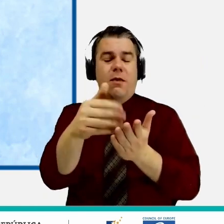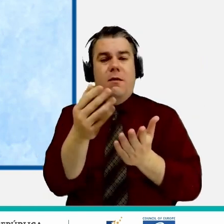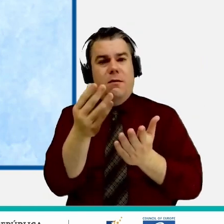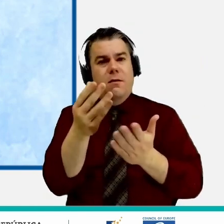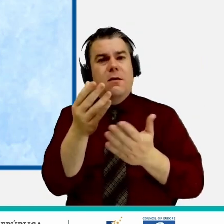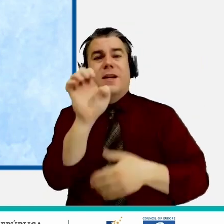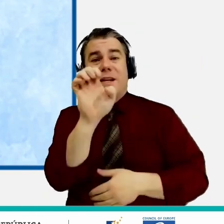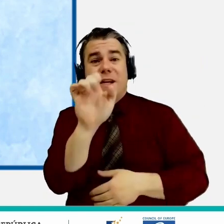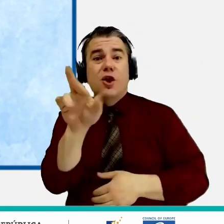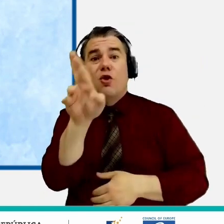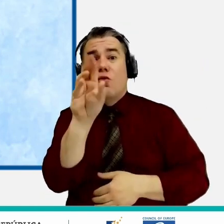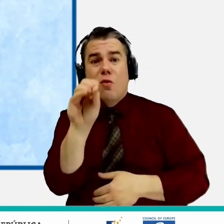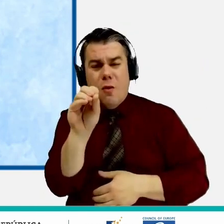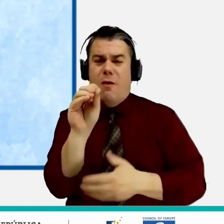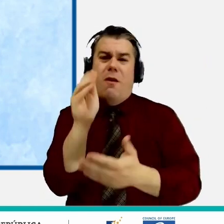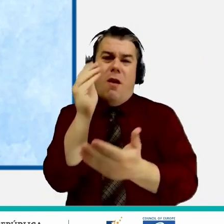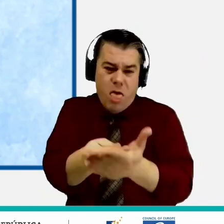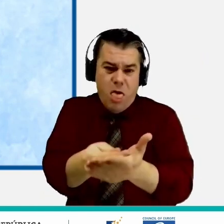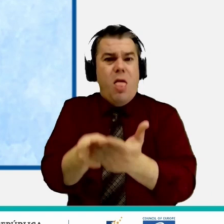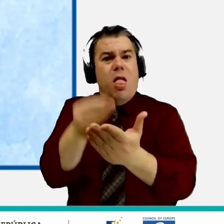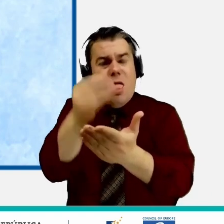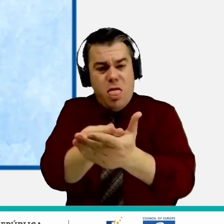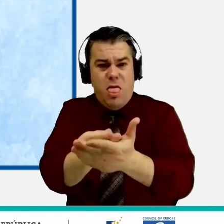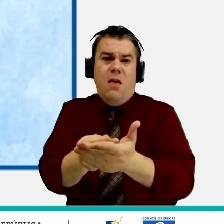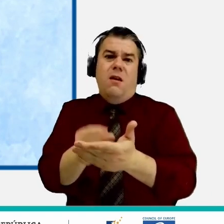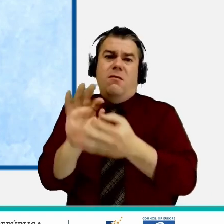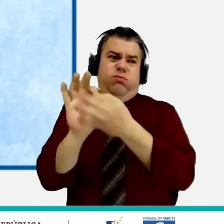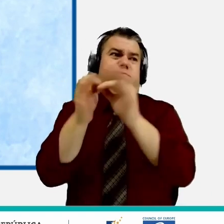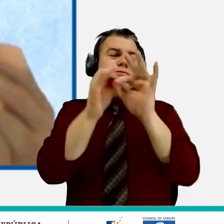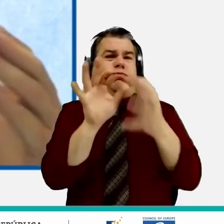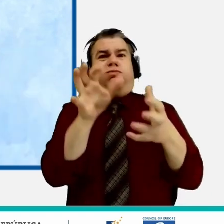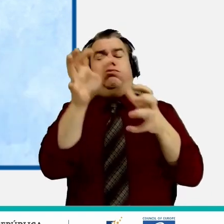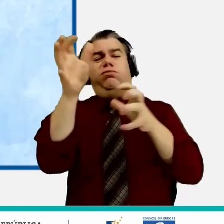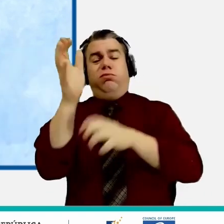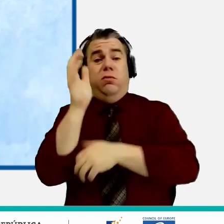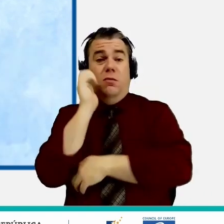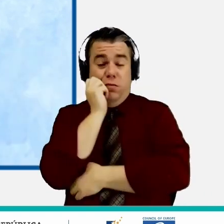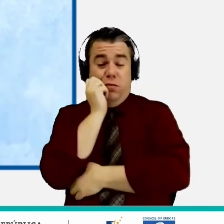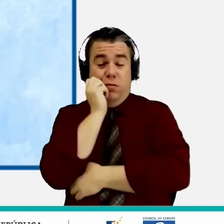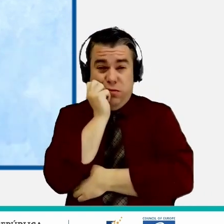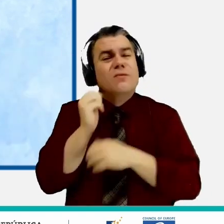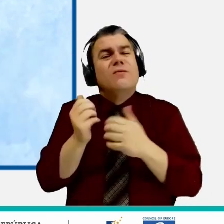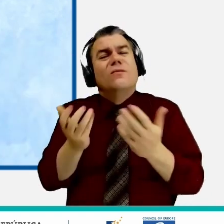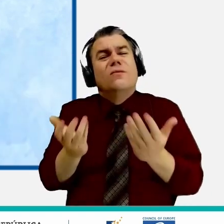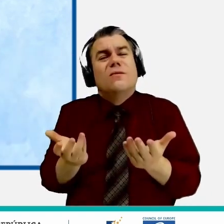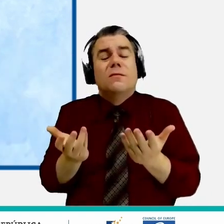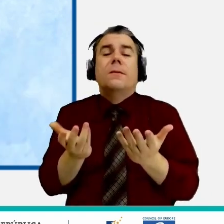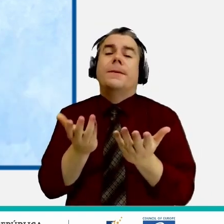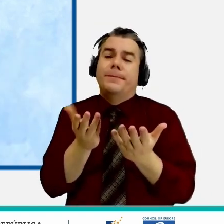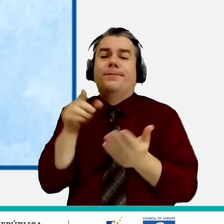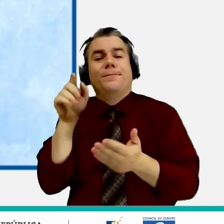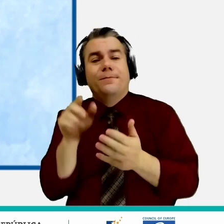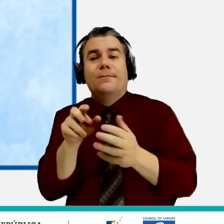risk reduction. What does that look like? Of course, we have to invest on the ground. So we're at the start of a